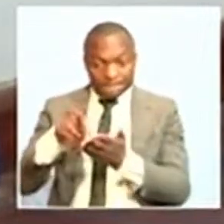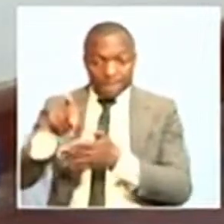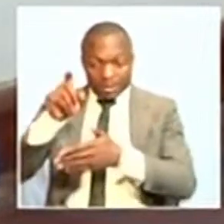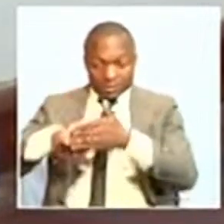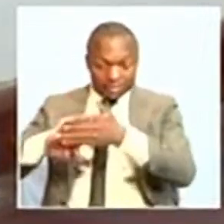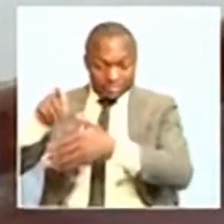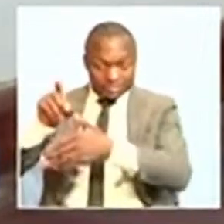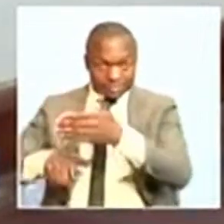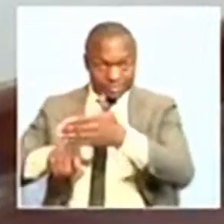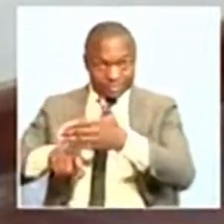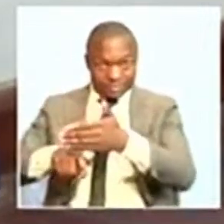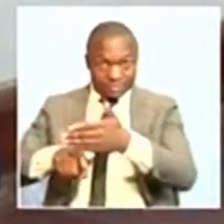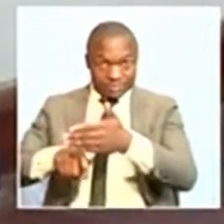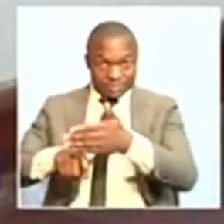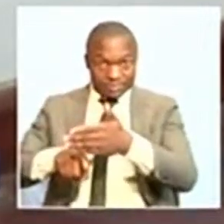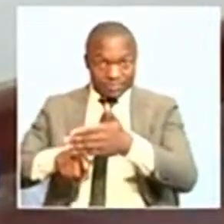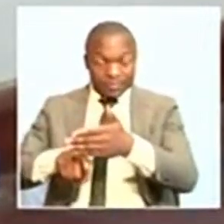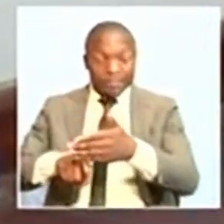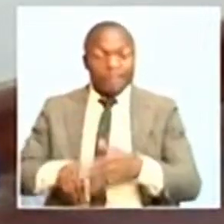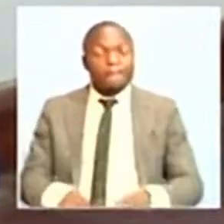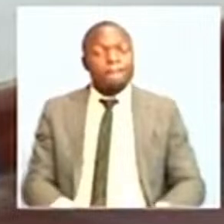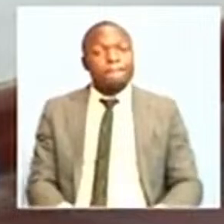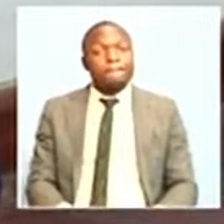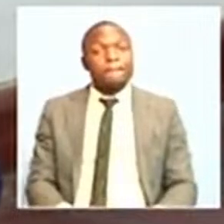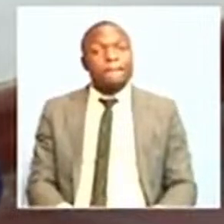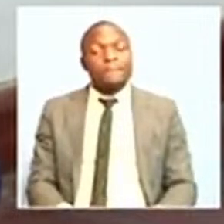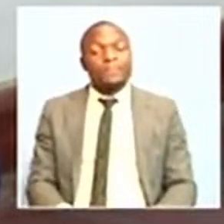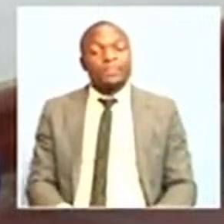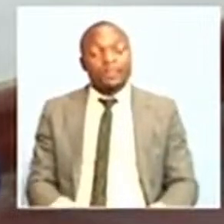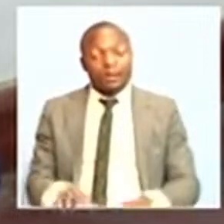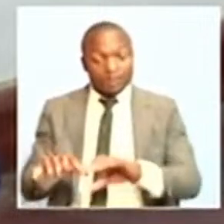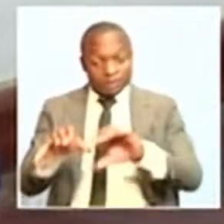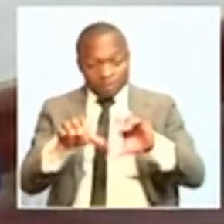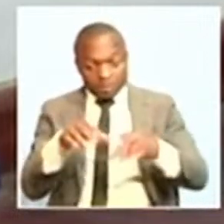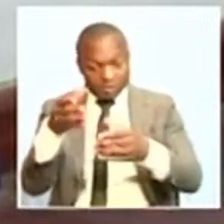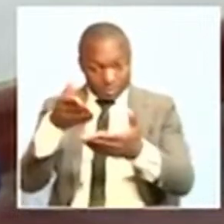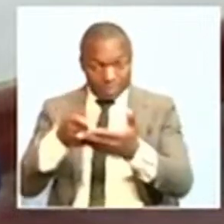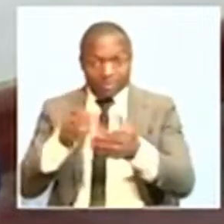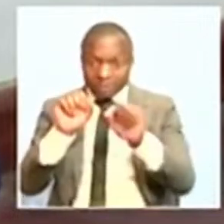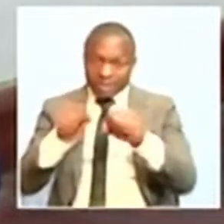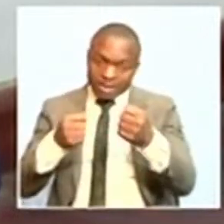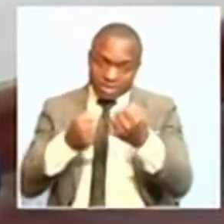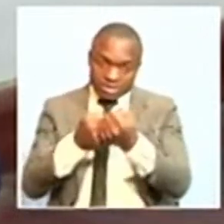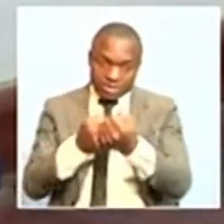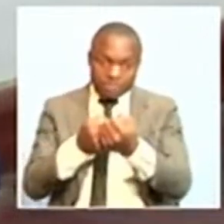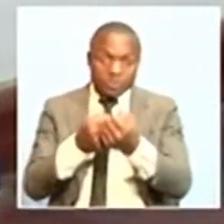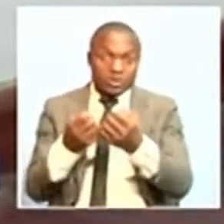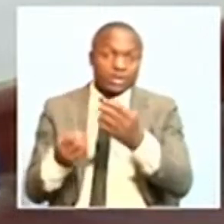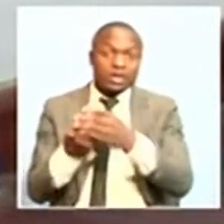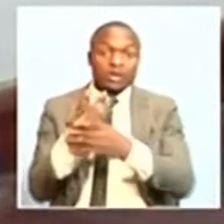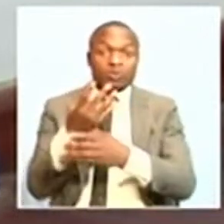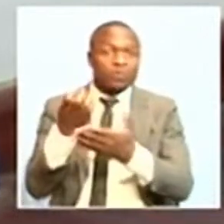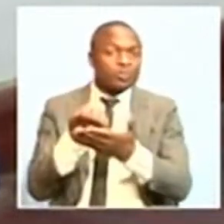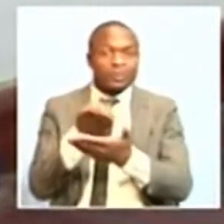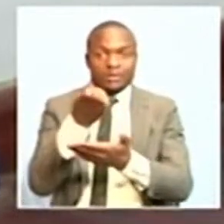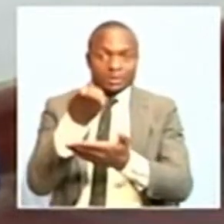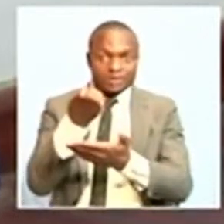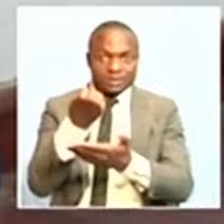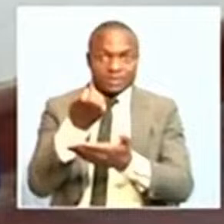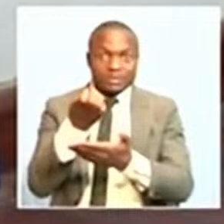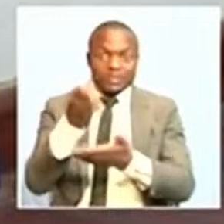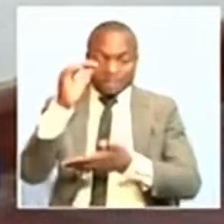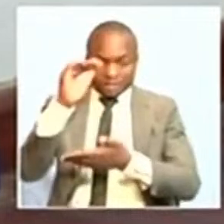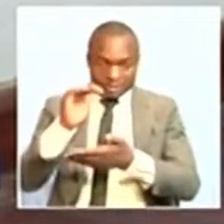from withholding tax, and by doing this could support economic growth and also reduce the financial burden